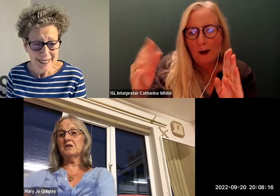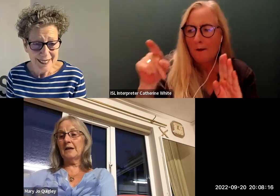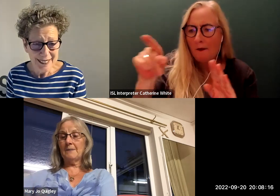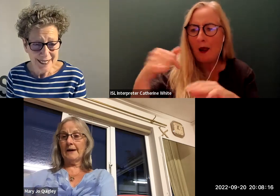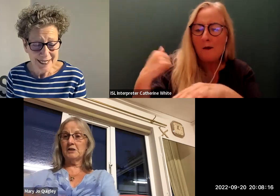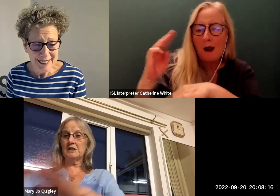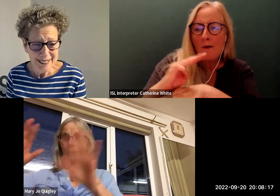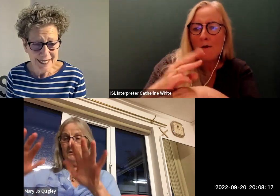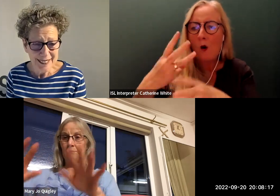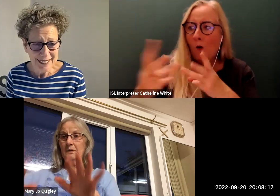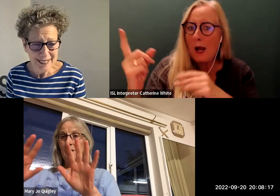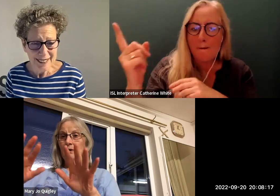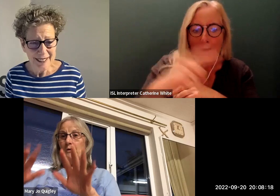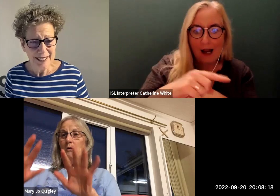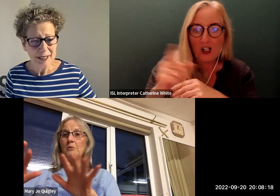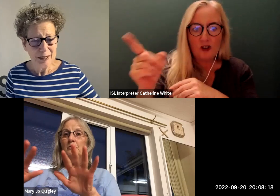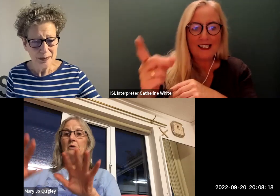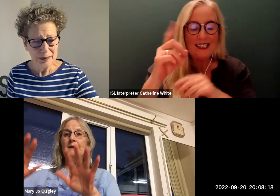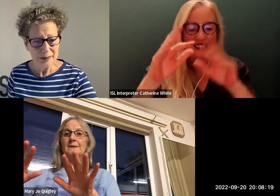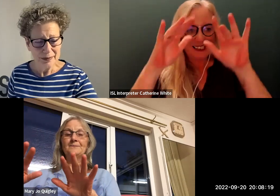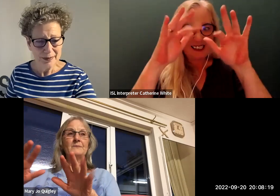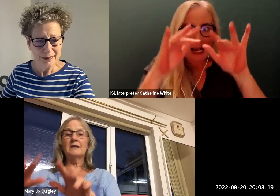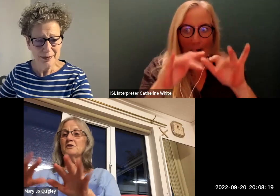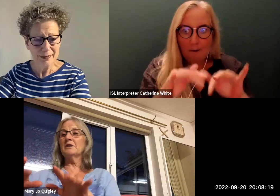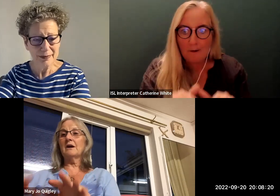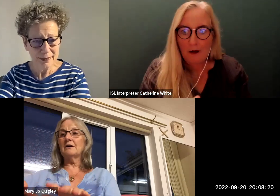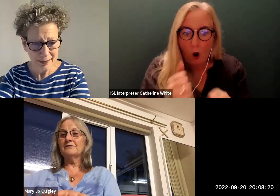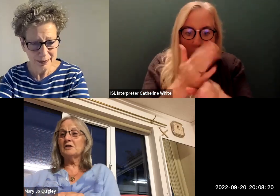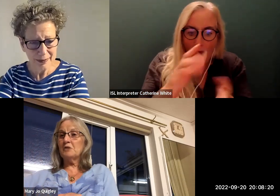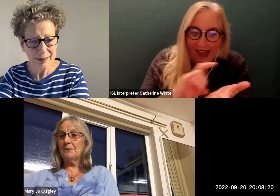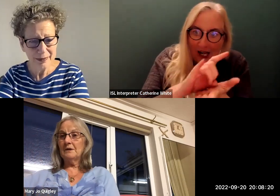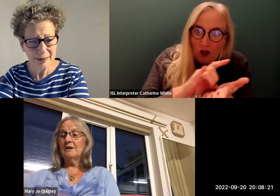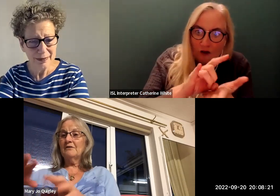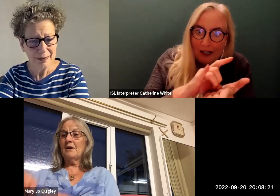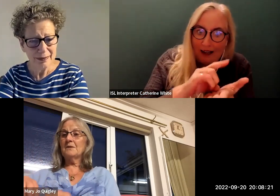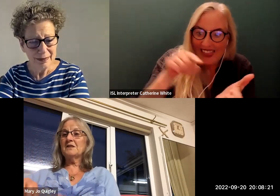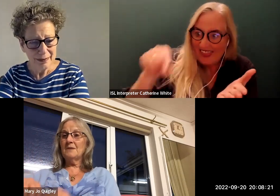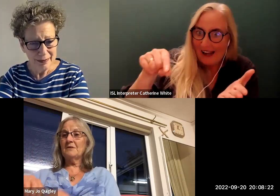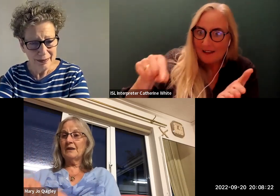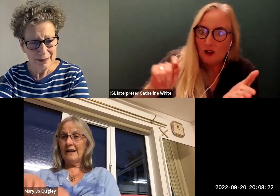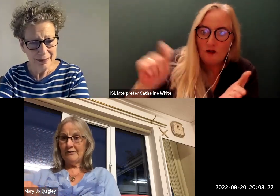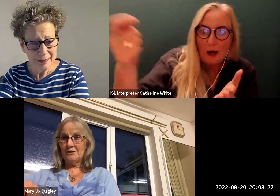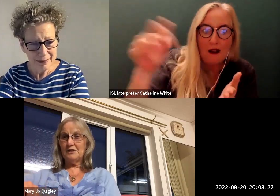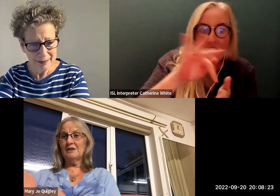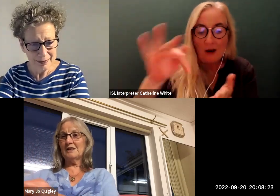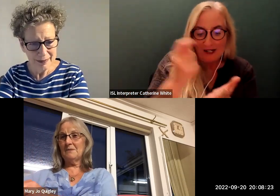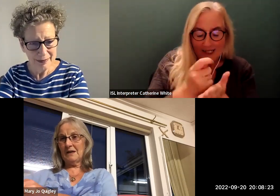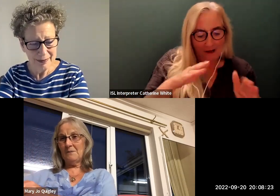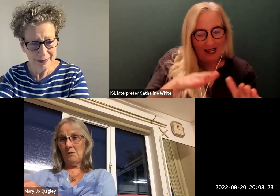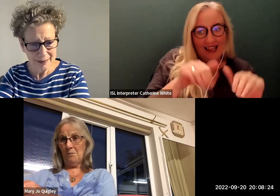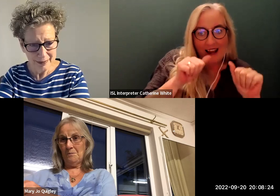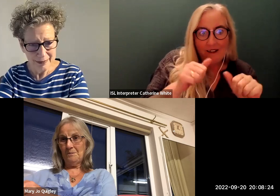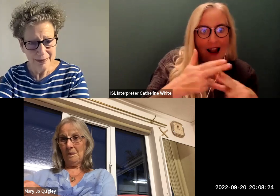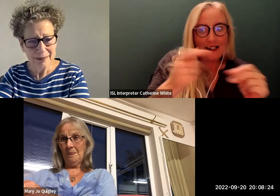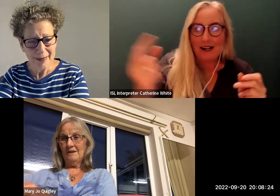when she came back, she typed up the whole history of the trip from the time that they left until the time they